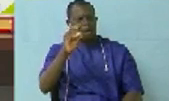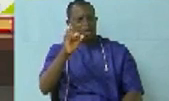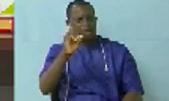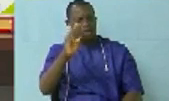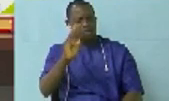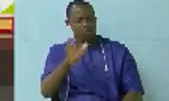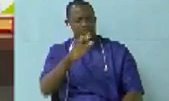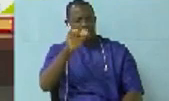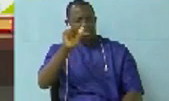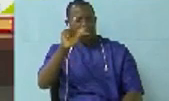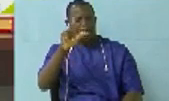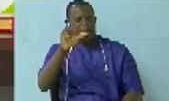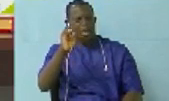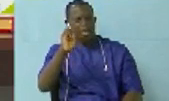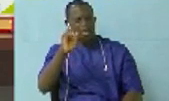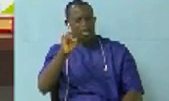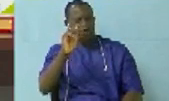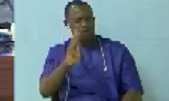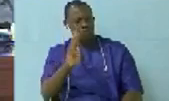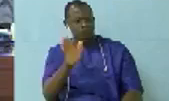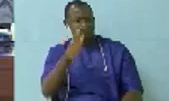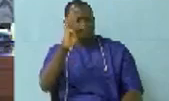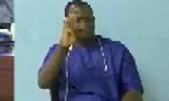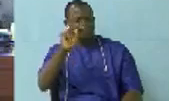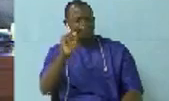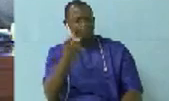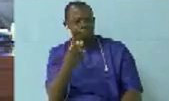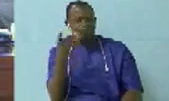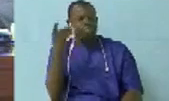Alieu. Date and place of birth?